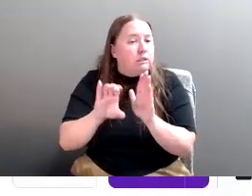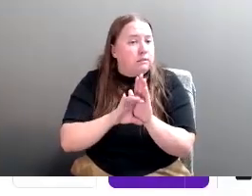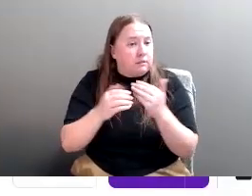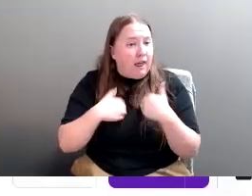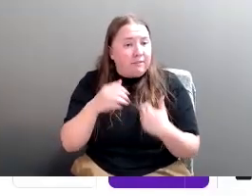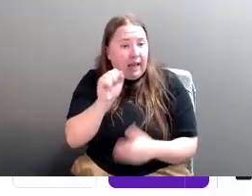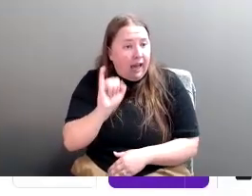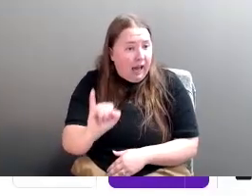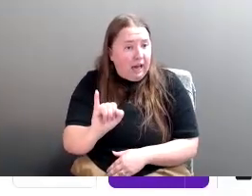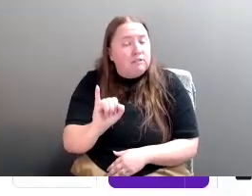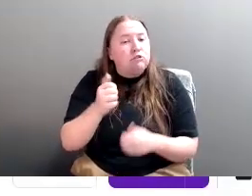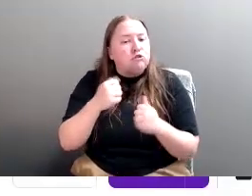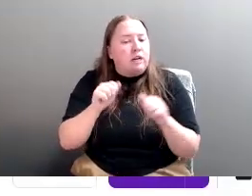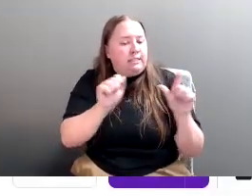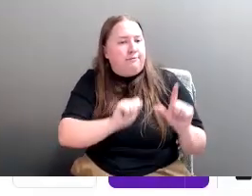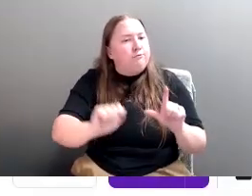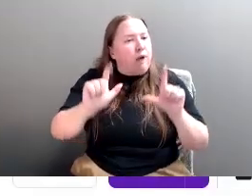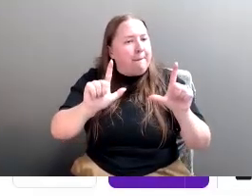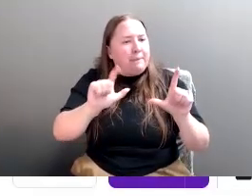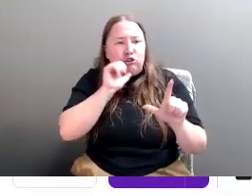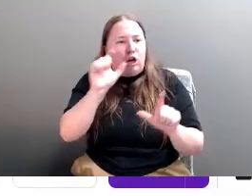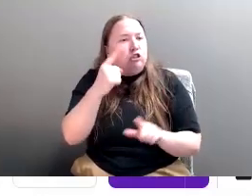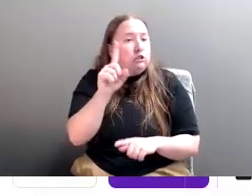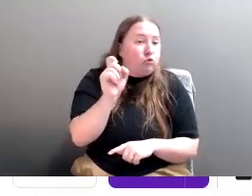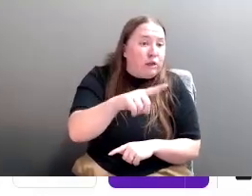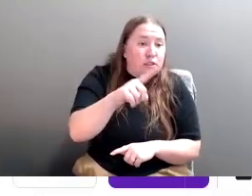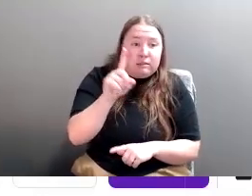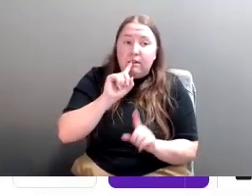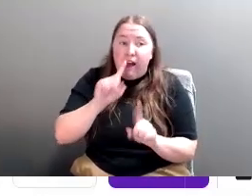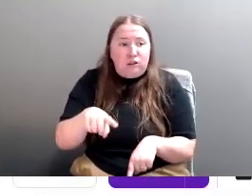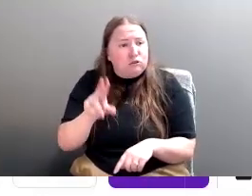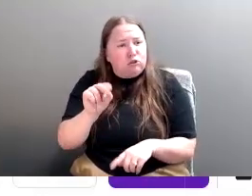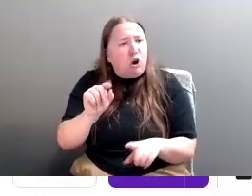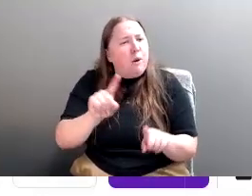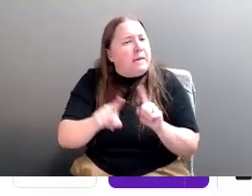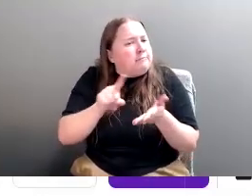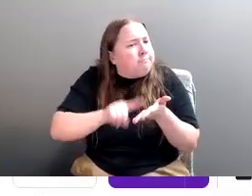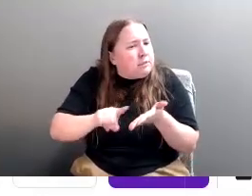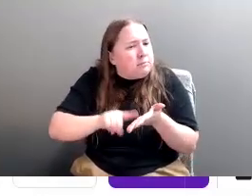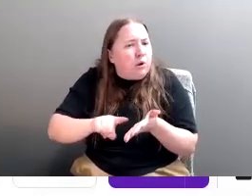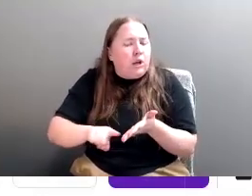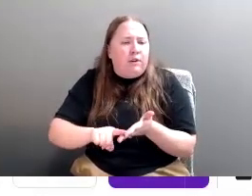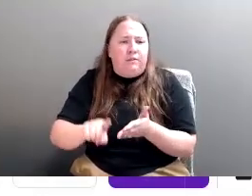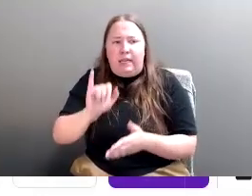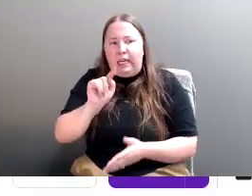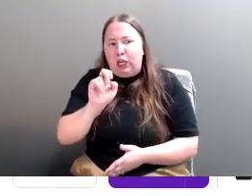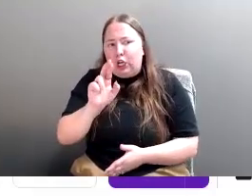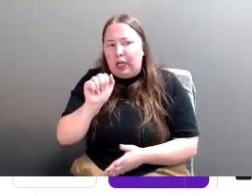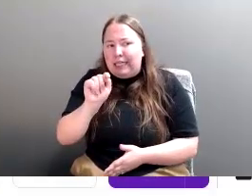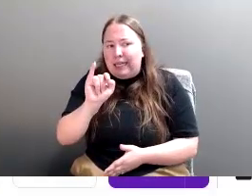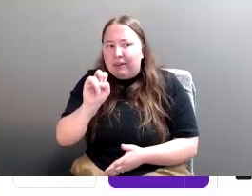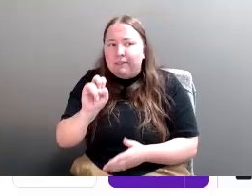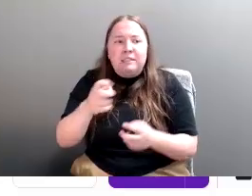AI and stuff like that, trying to frame it in such a way that it's not just a Q&A, but it's all, it's exploratory, it's iterative, it's problem